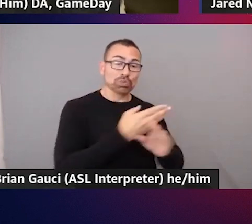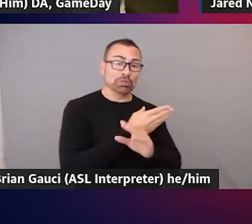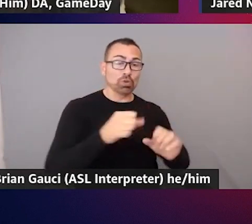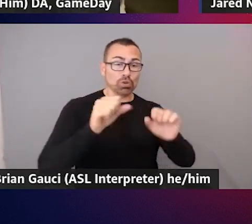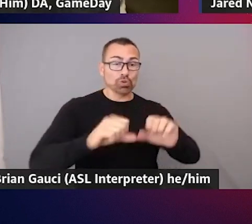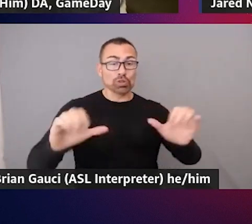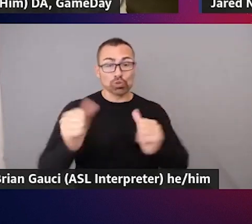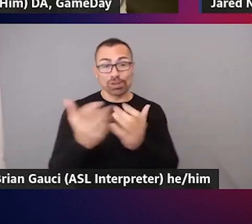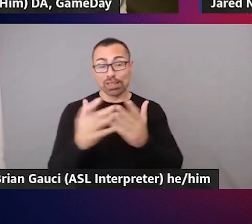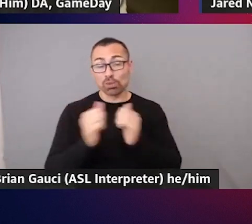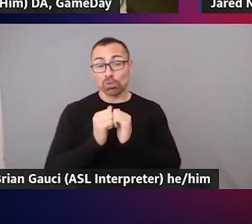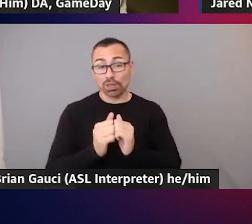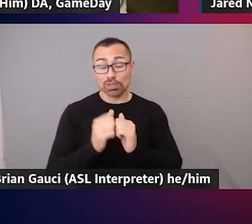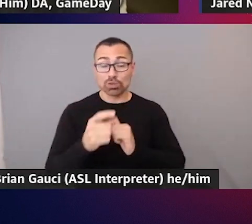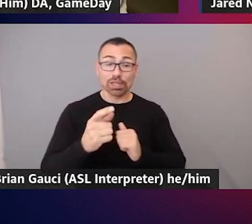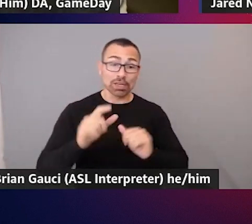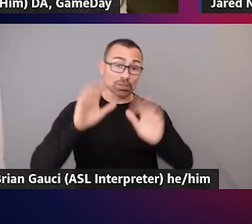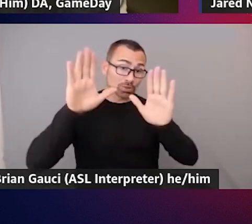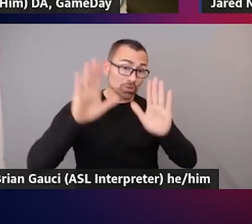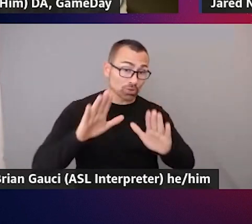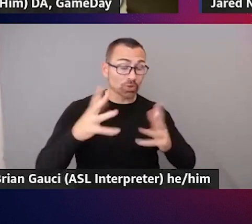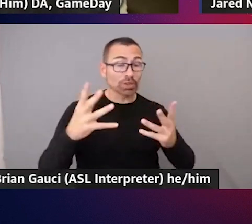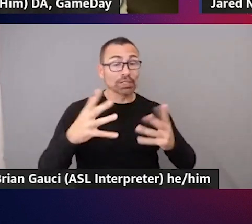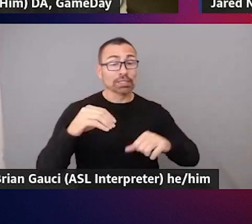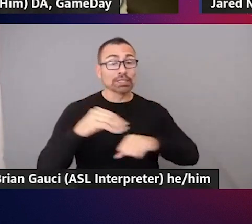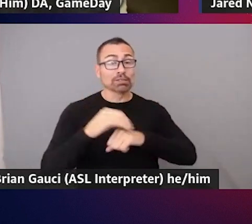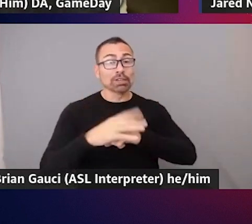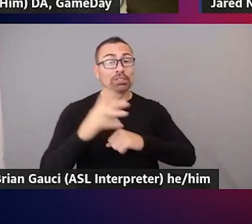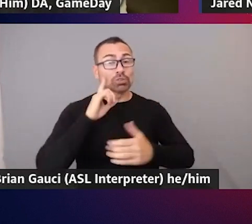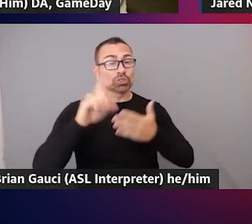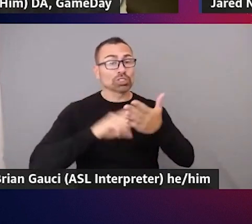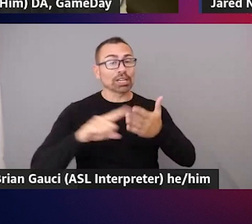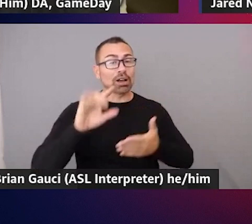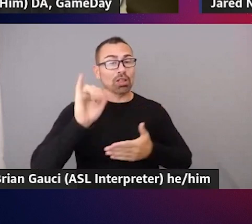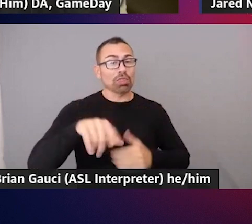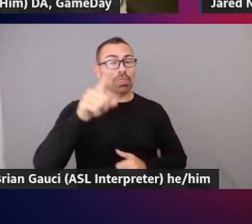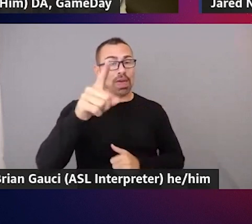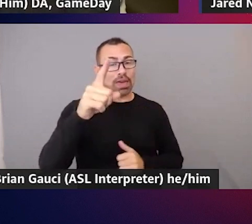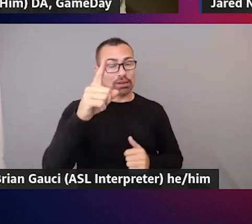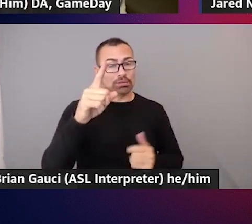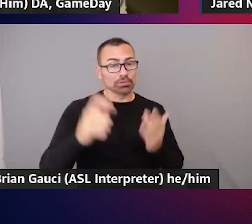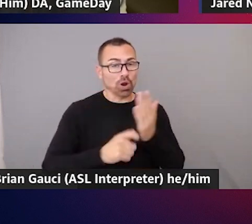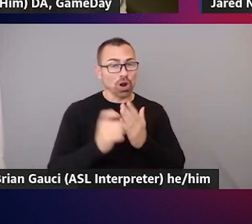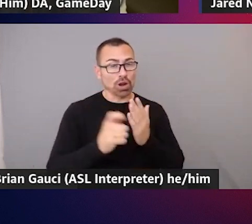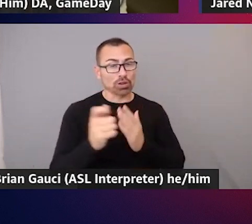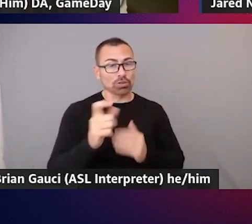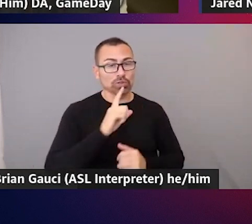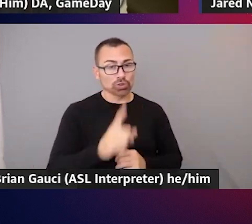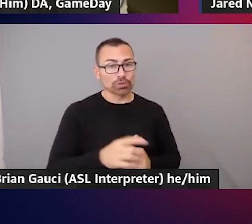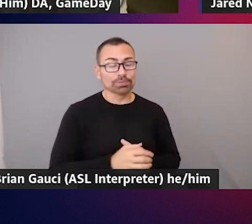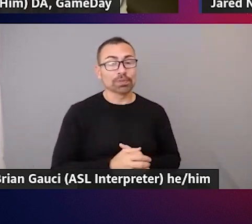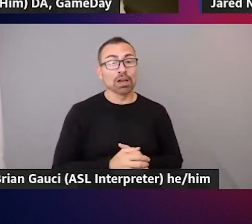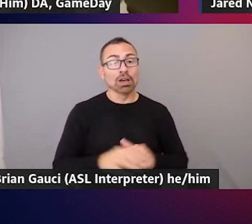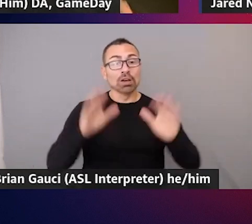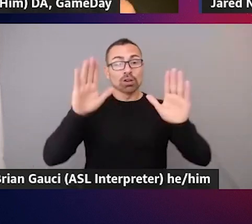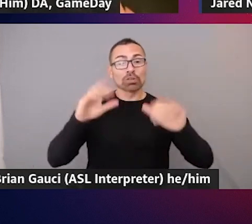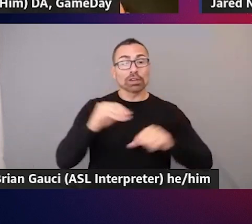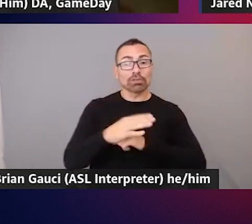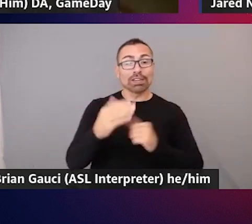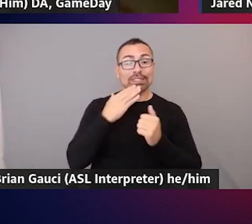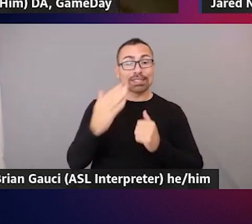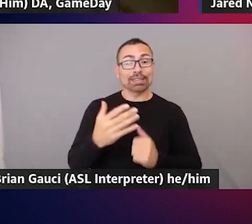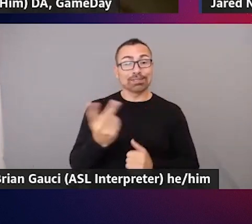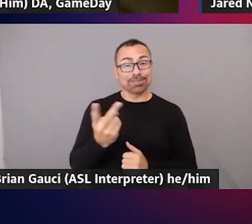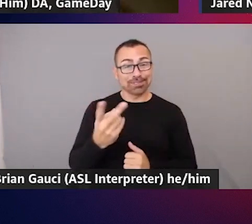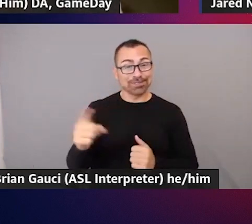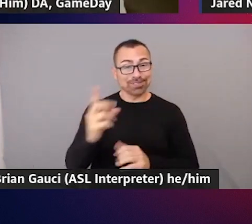out that builders article for sure by David Yannick. That's great advice, Jared. And Omer, thank you too. Thank you both for joining